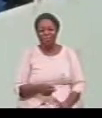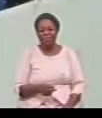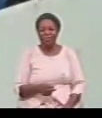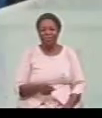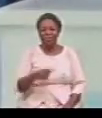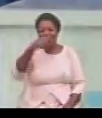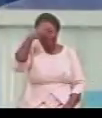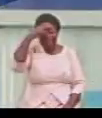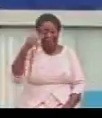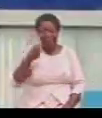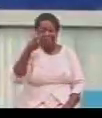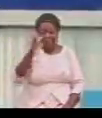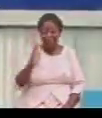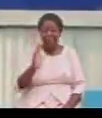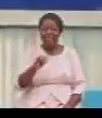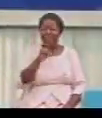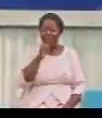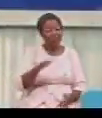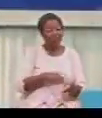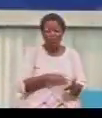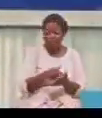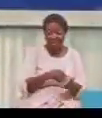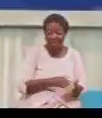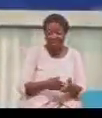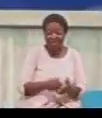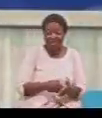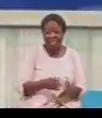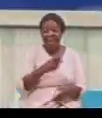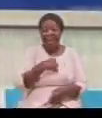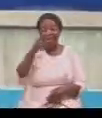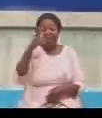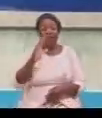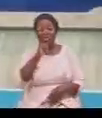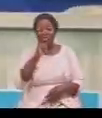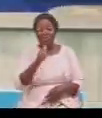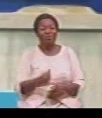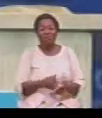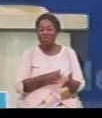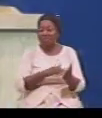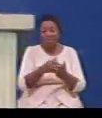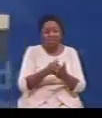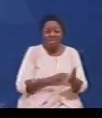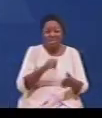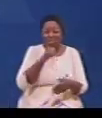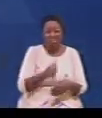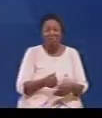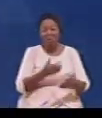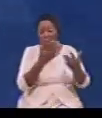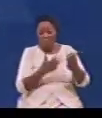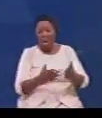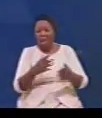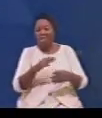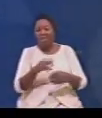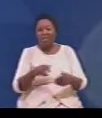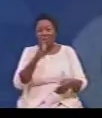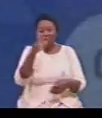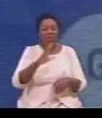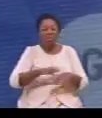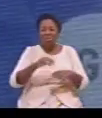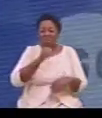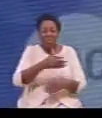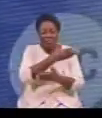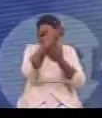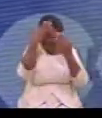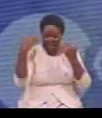Because God is not weak. And God is not slack. And God is not